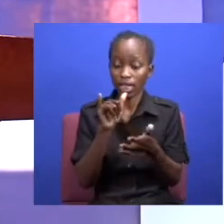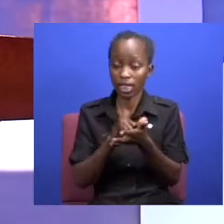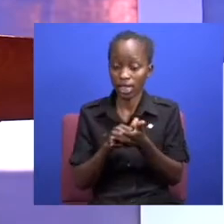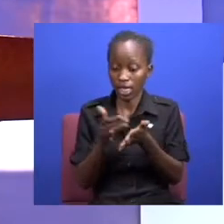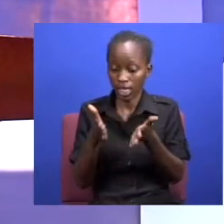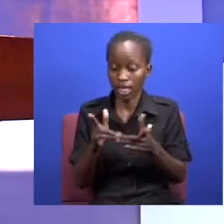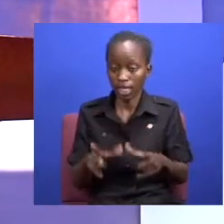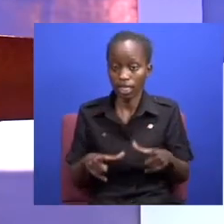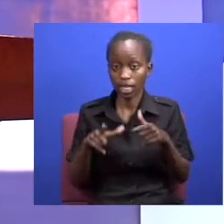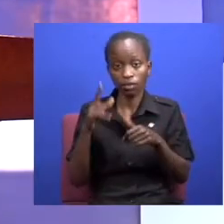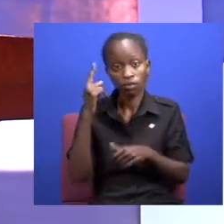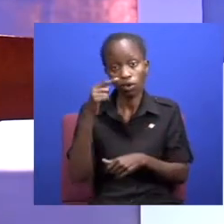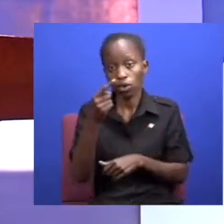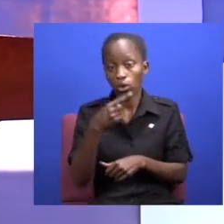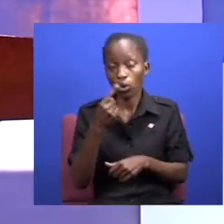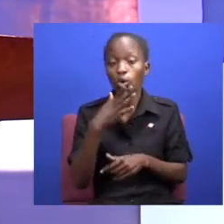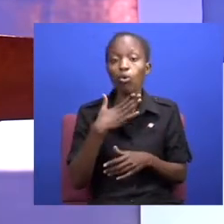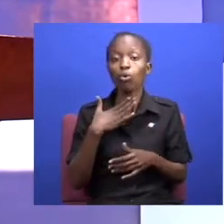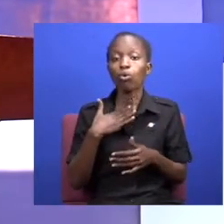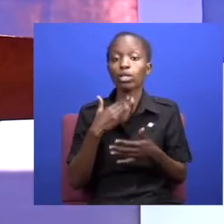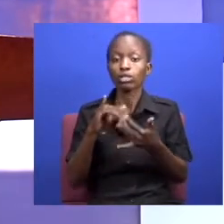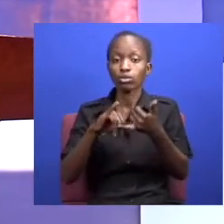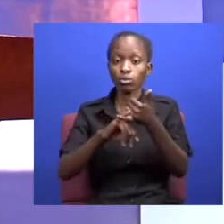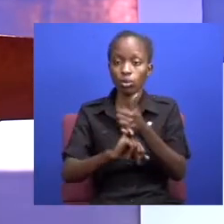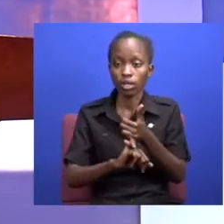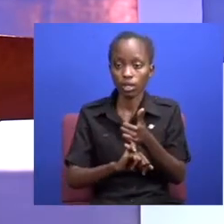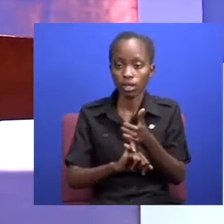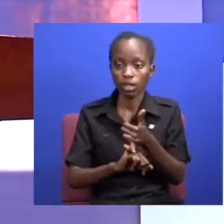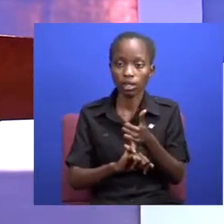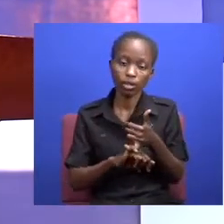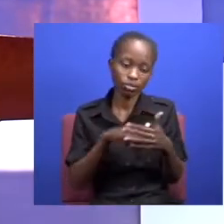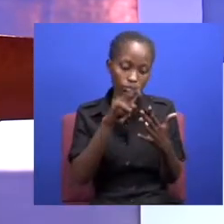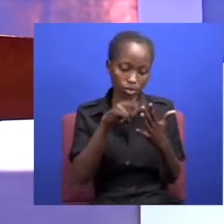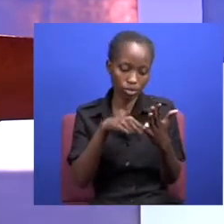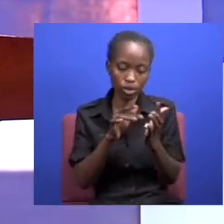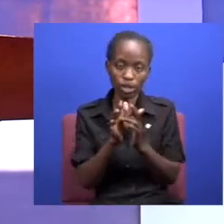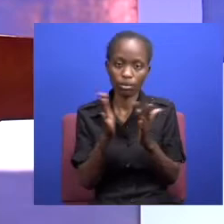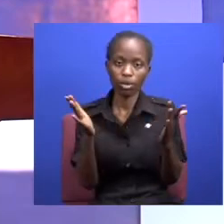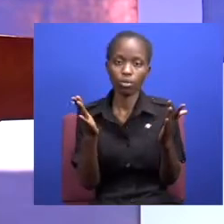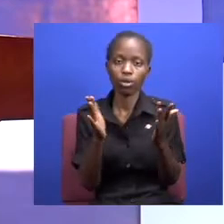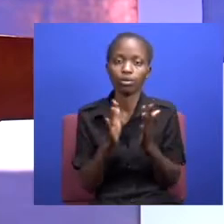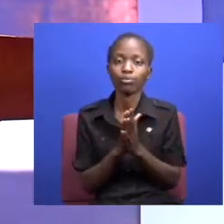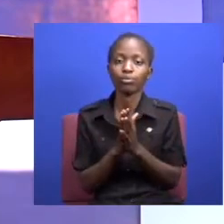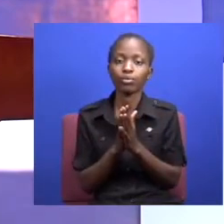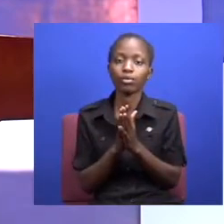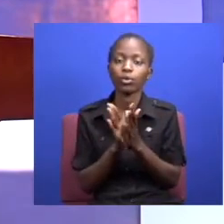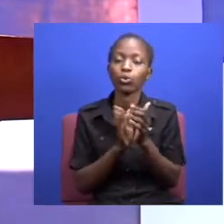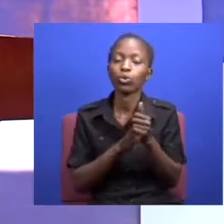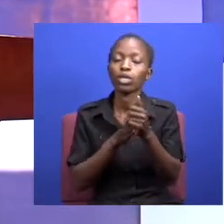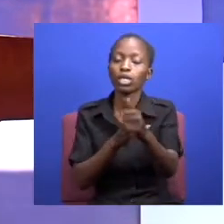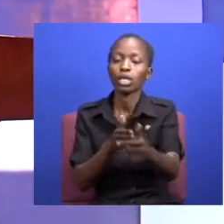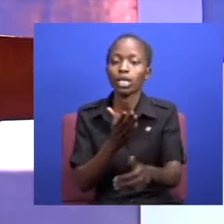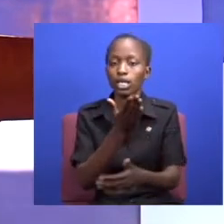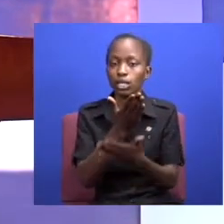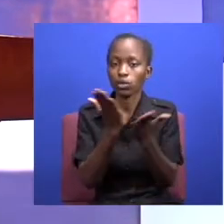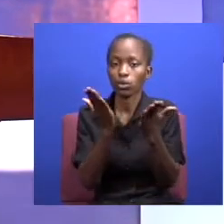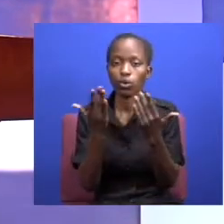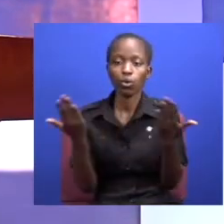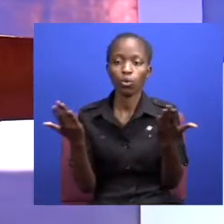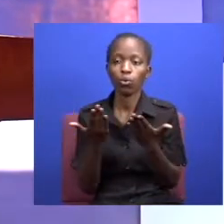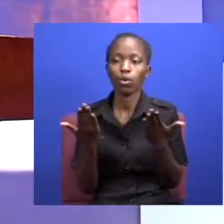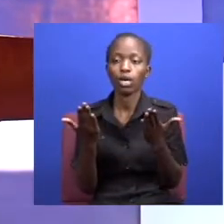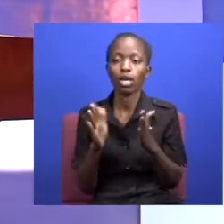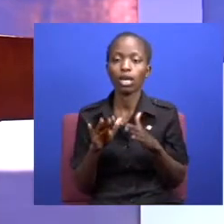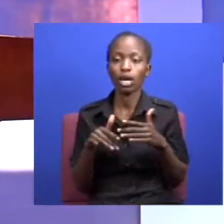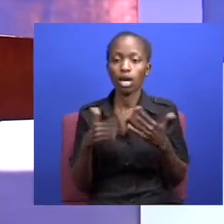this life. For you who wants to get married, this word of God will guide you on